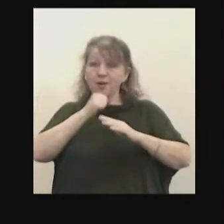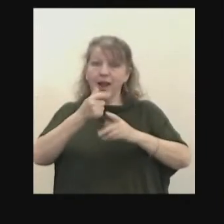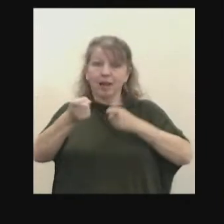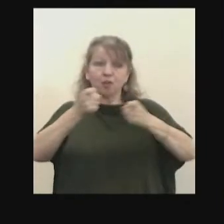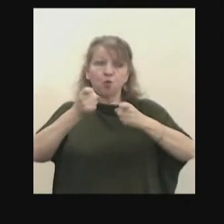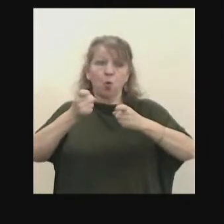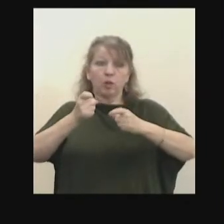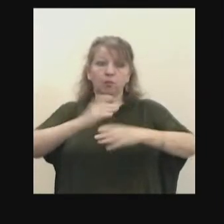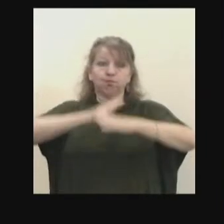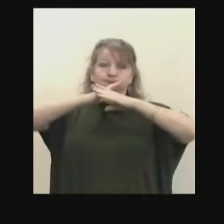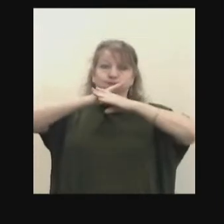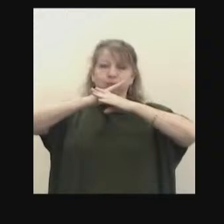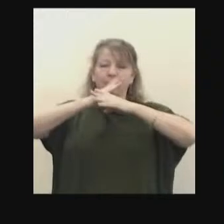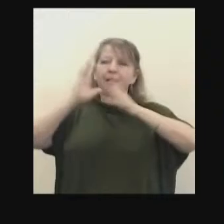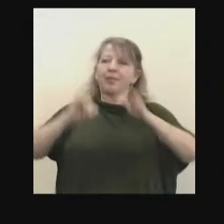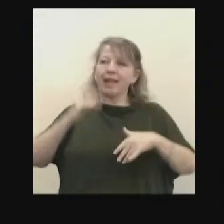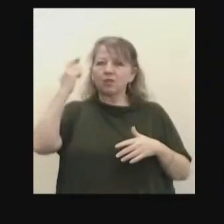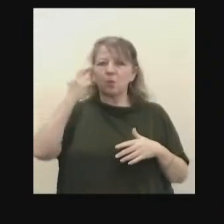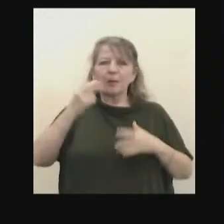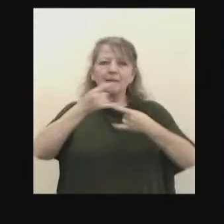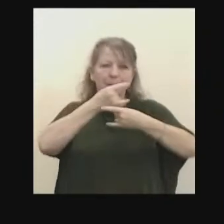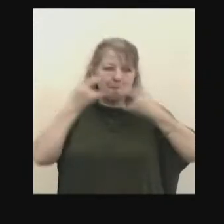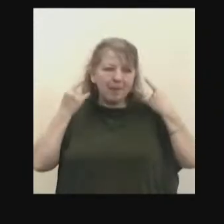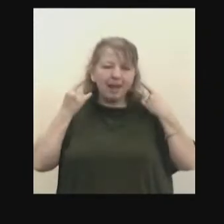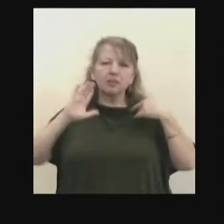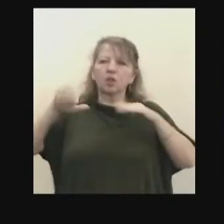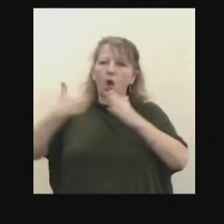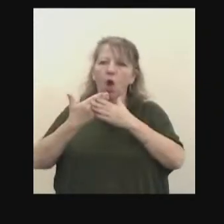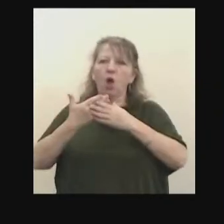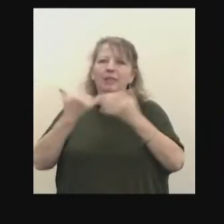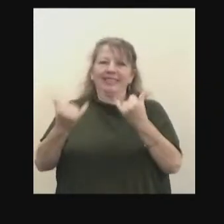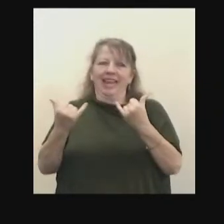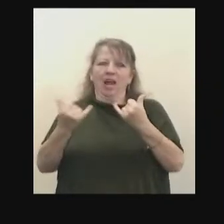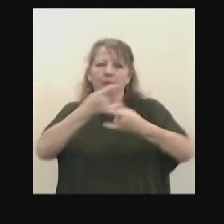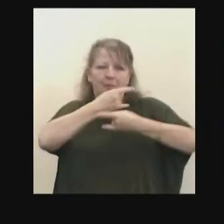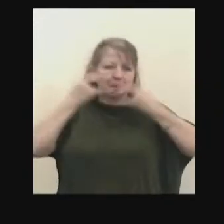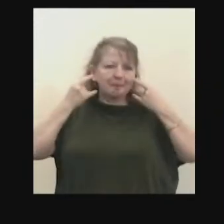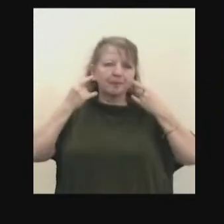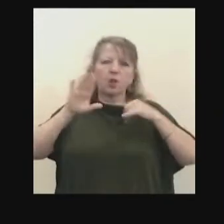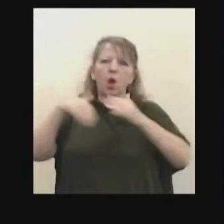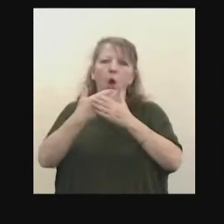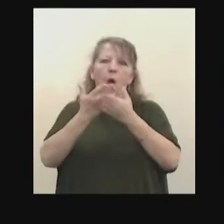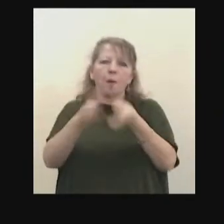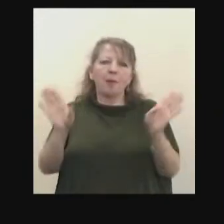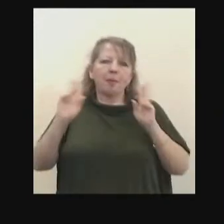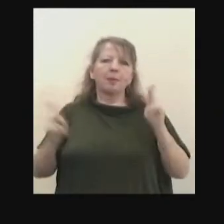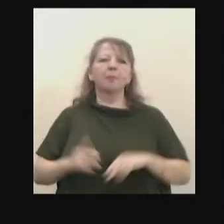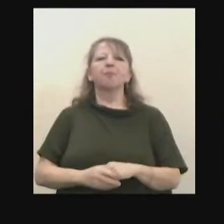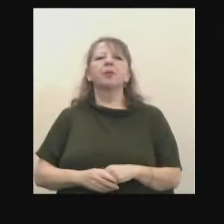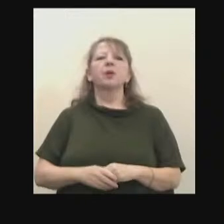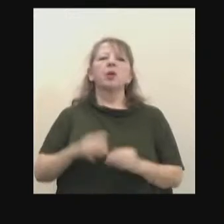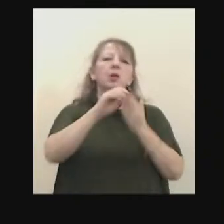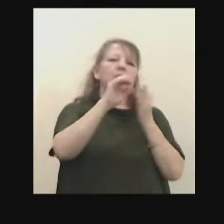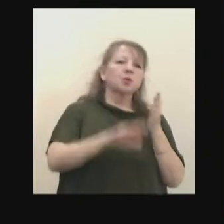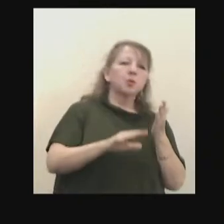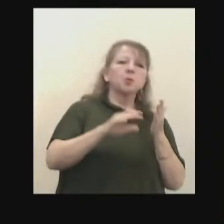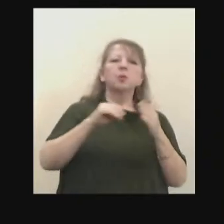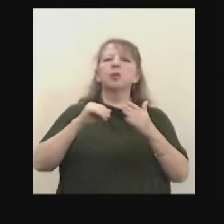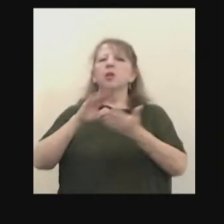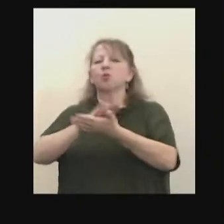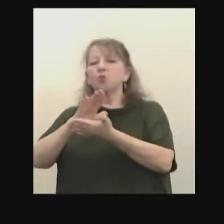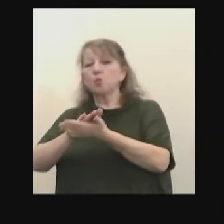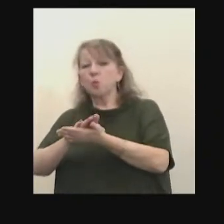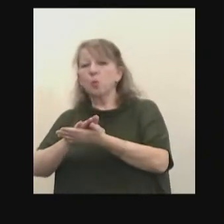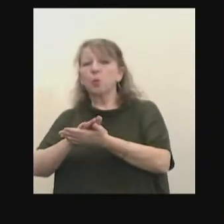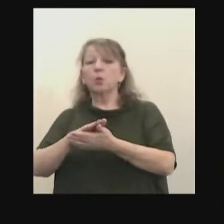we have a mask mandate in place for all public locations. Weekly student and school staff COVID-19 cases, actually a